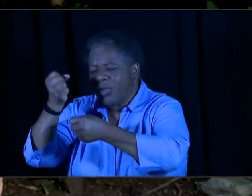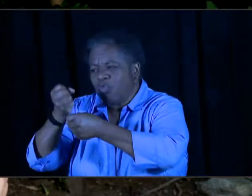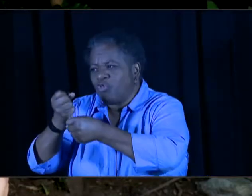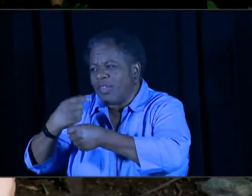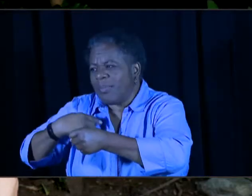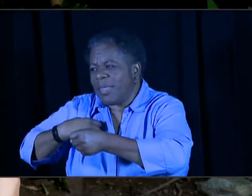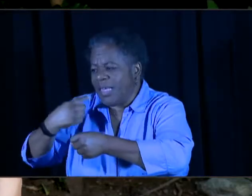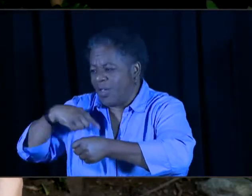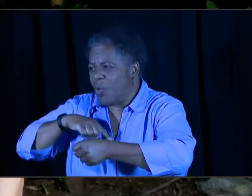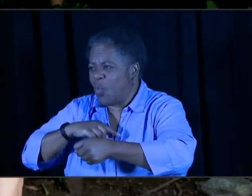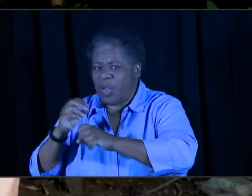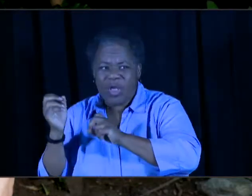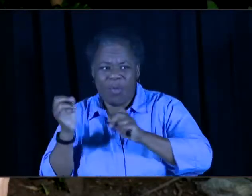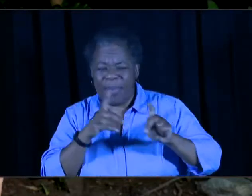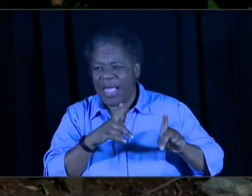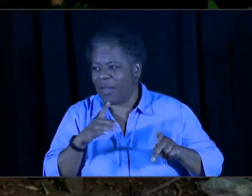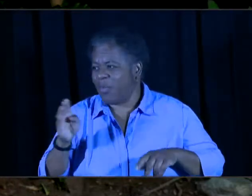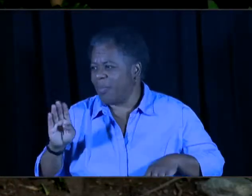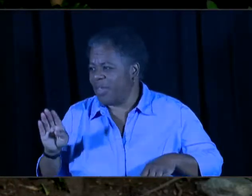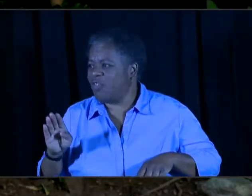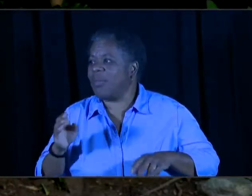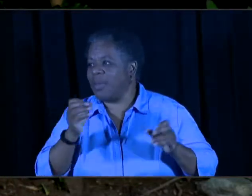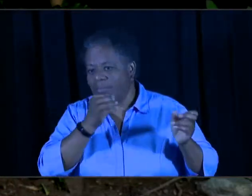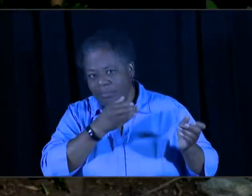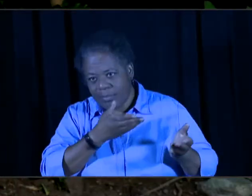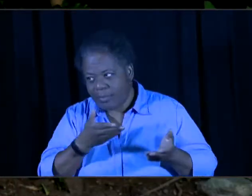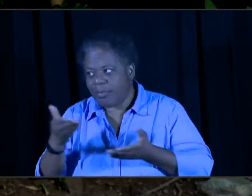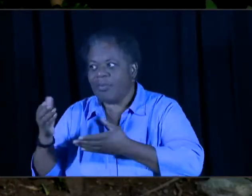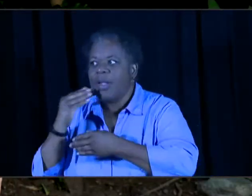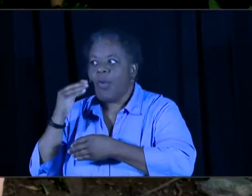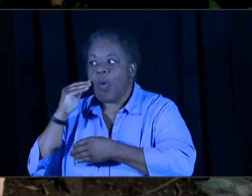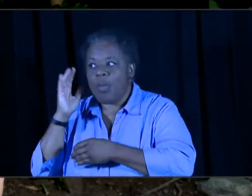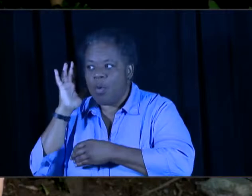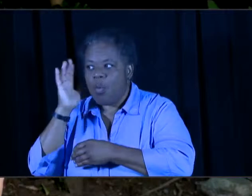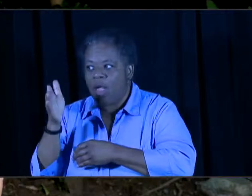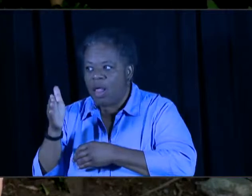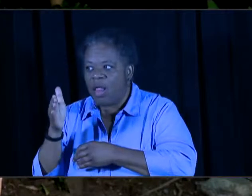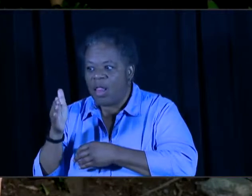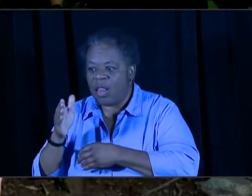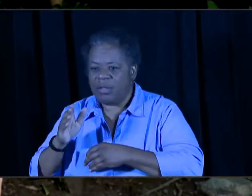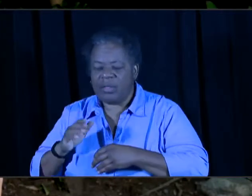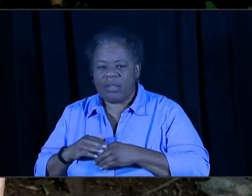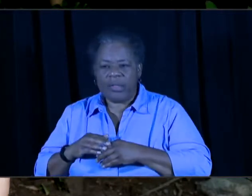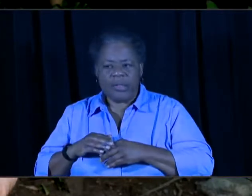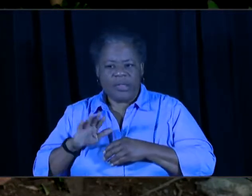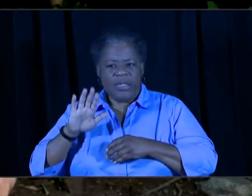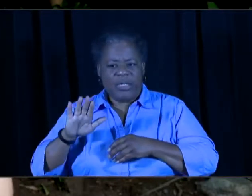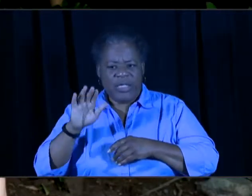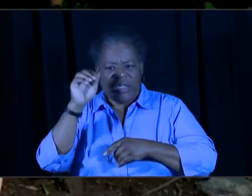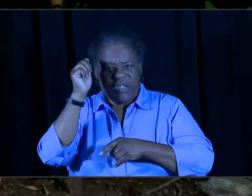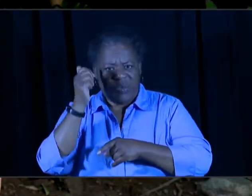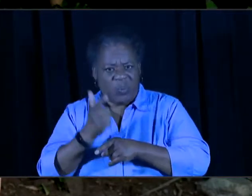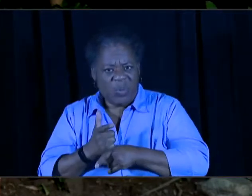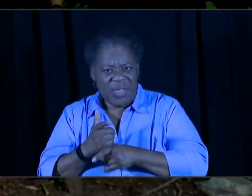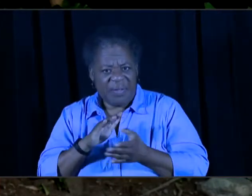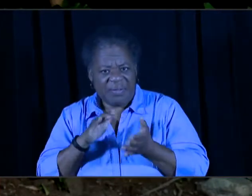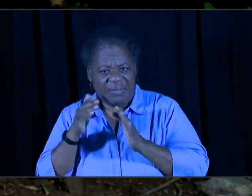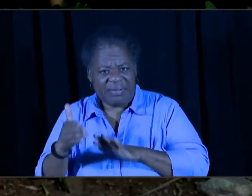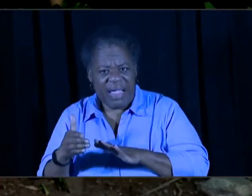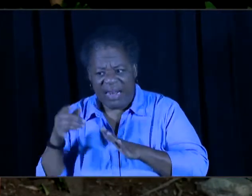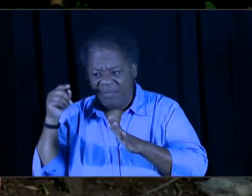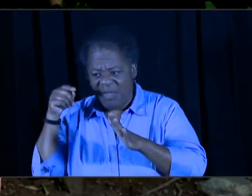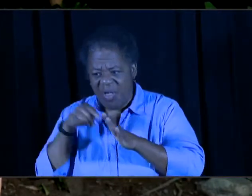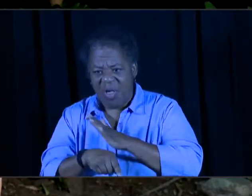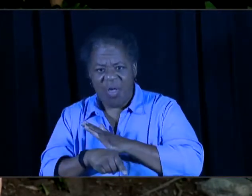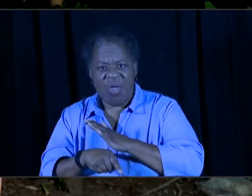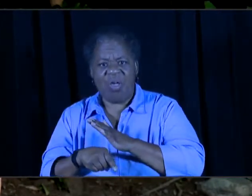refused, saying, "His brother is already dead. If harm came to Benjamin, it would send me to my